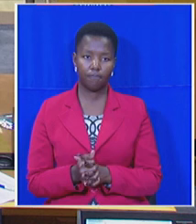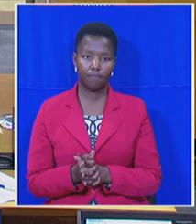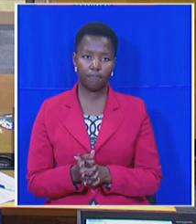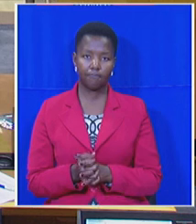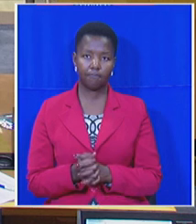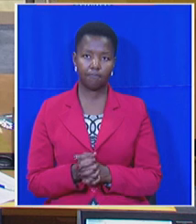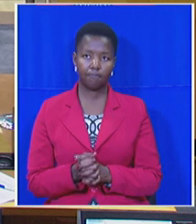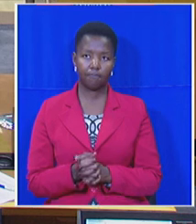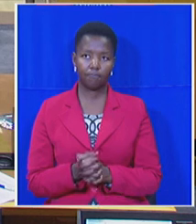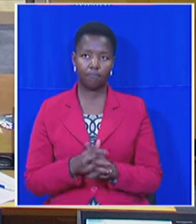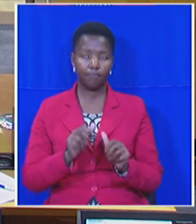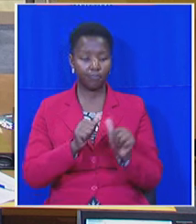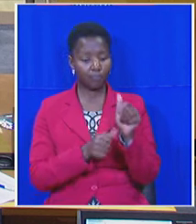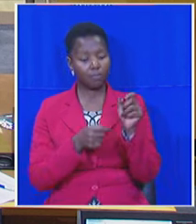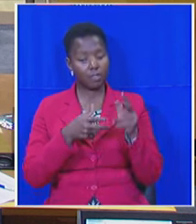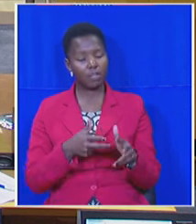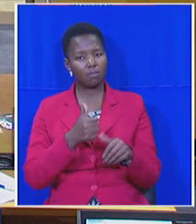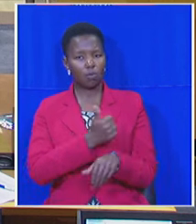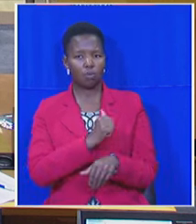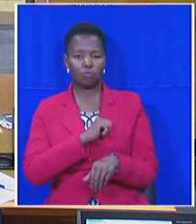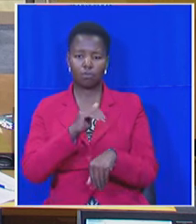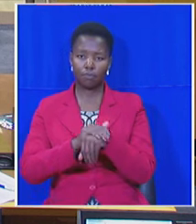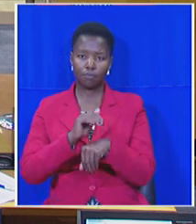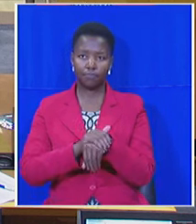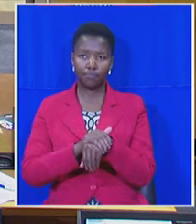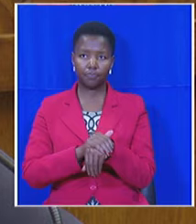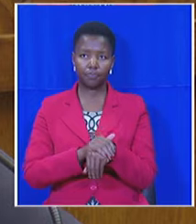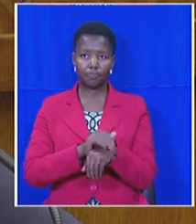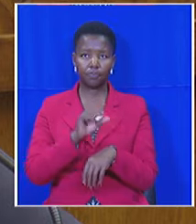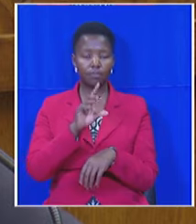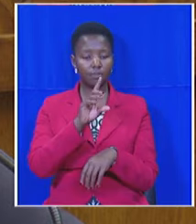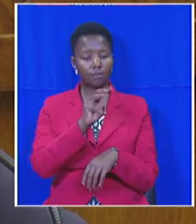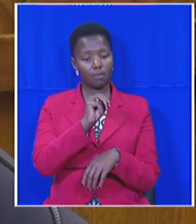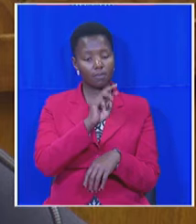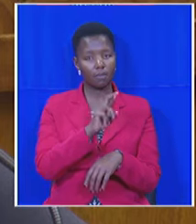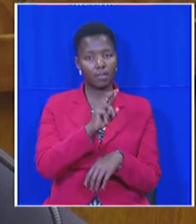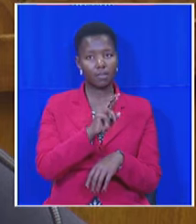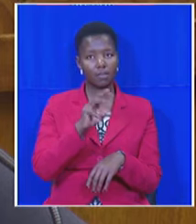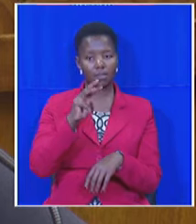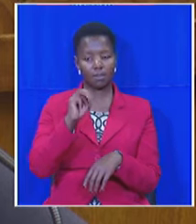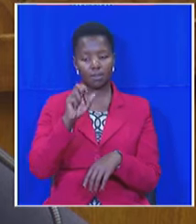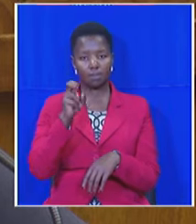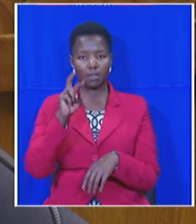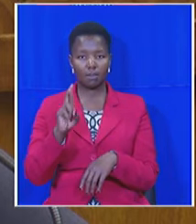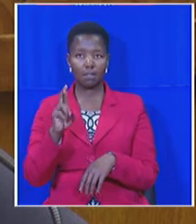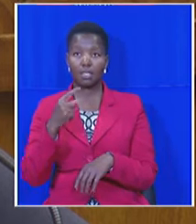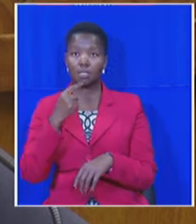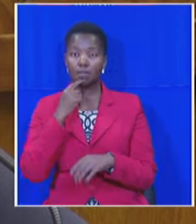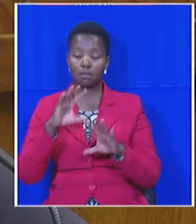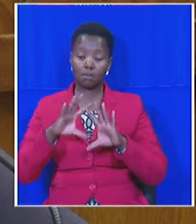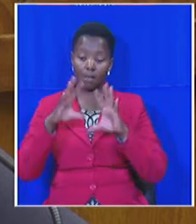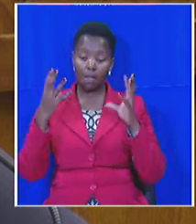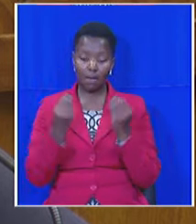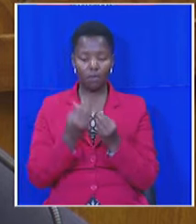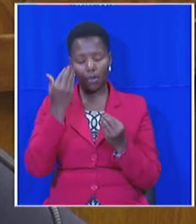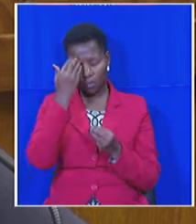Deputy Speaker, comrades and friends, Mr. David Doom and Gloom Mania says everything that's predictable.